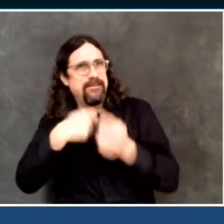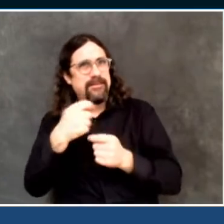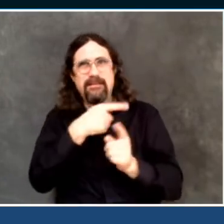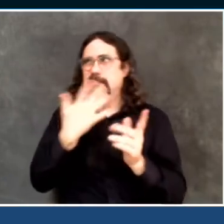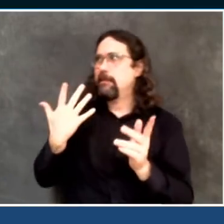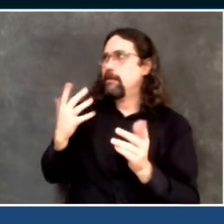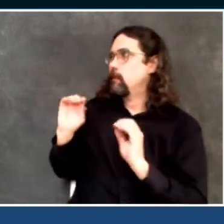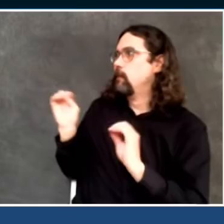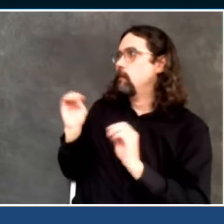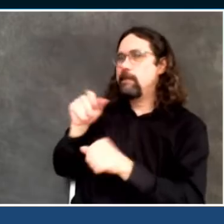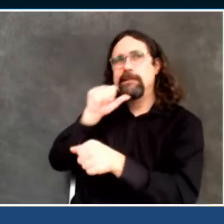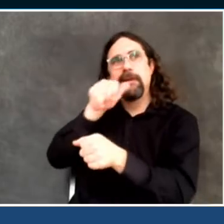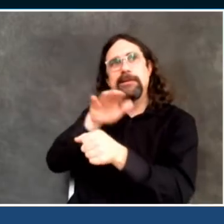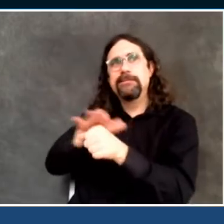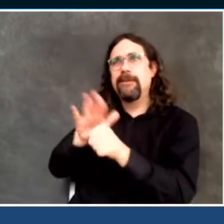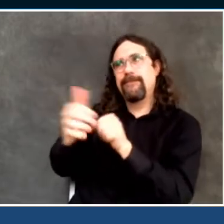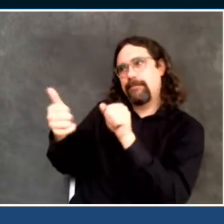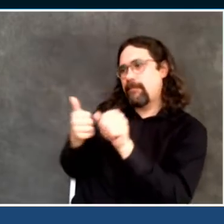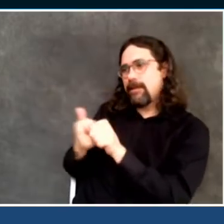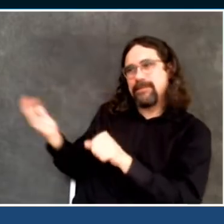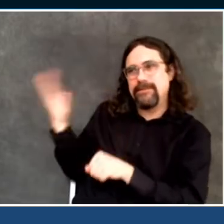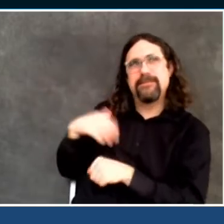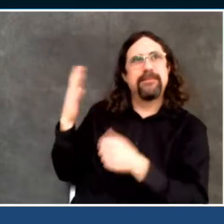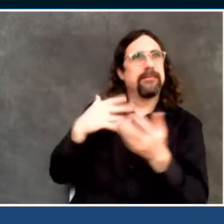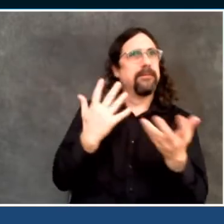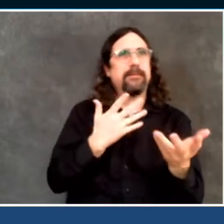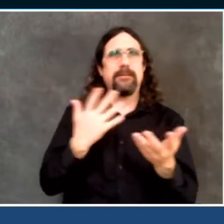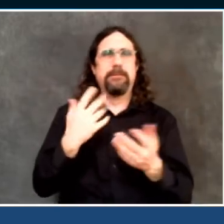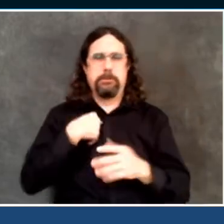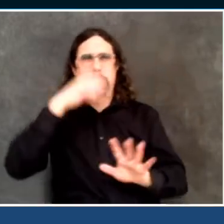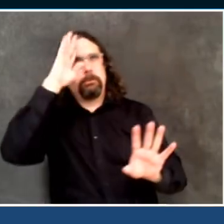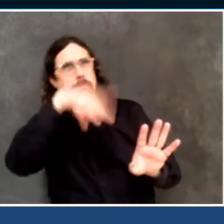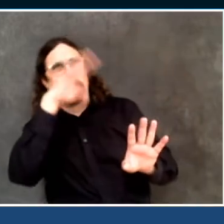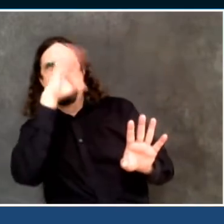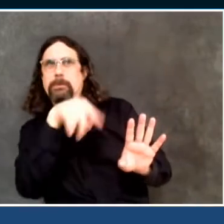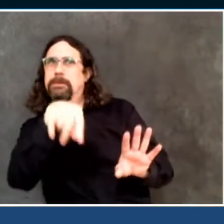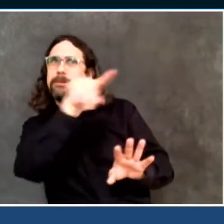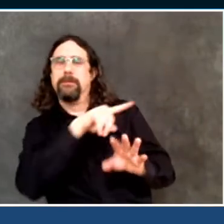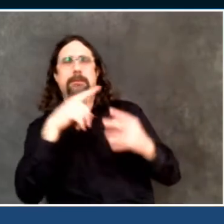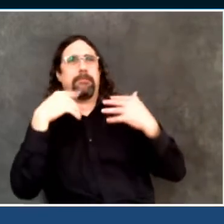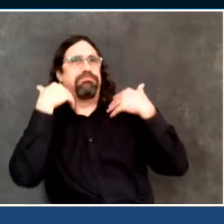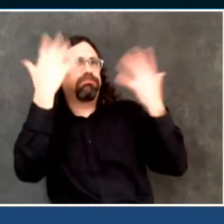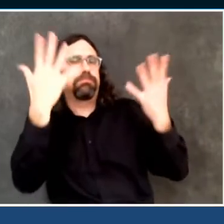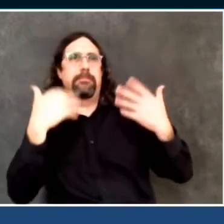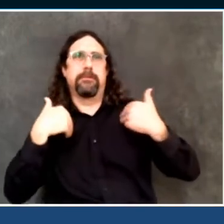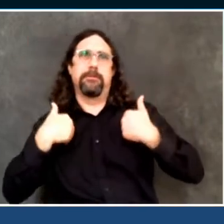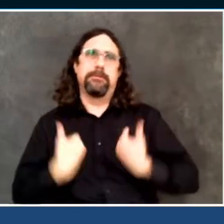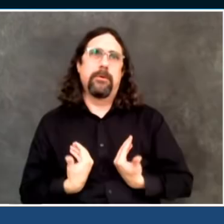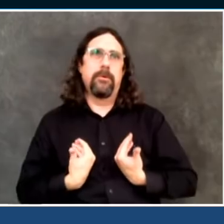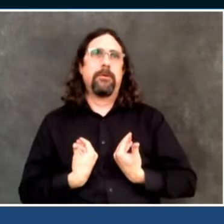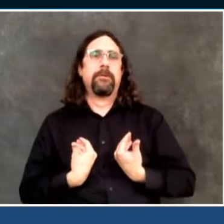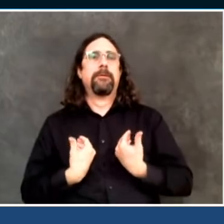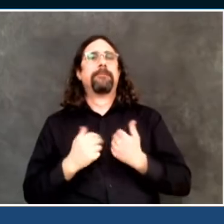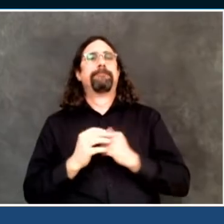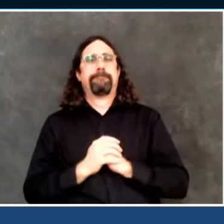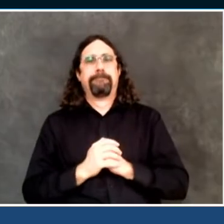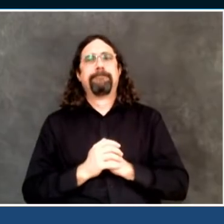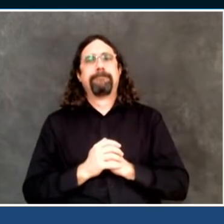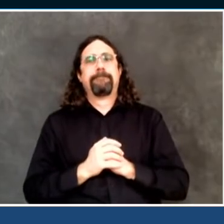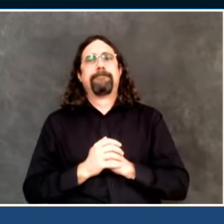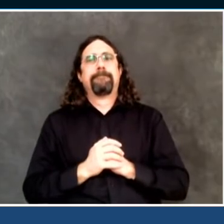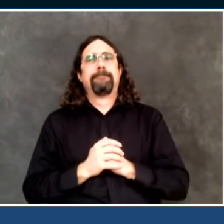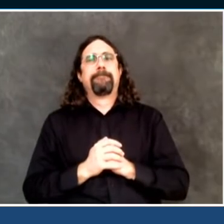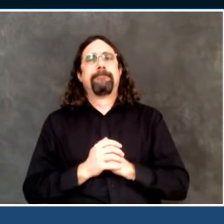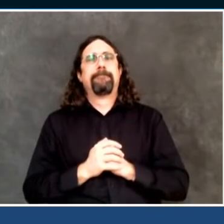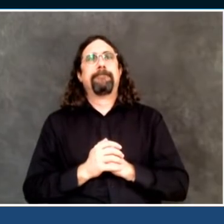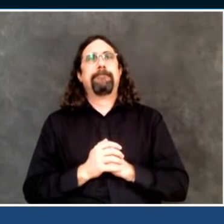the meantime, the many, many healthcare workers who are continuing to fight this fight, they have really borne the brunt, and they're